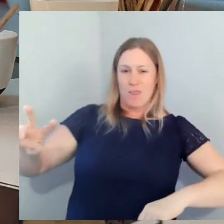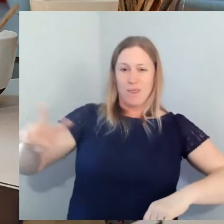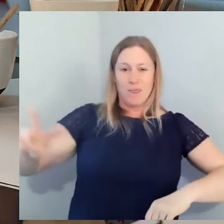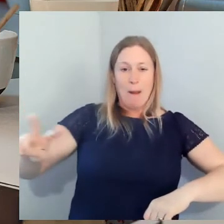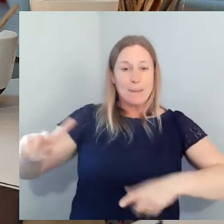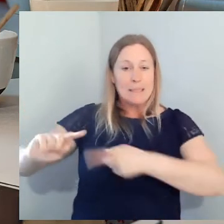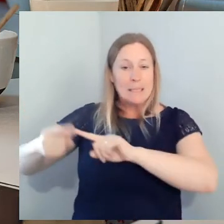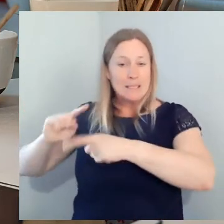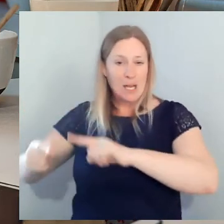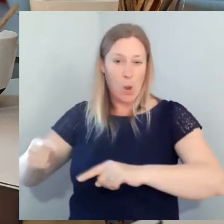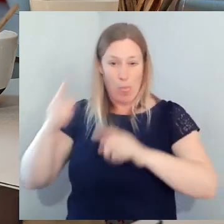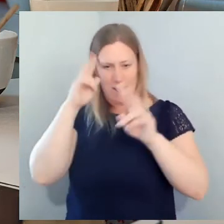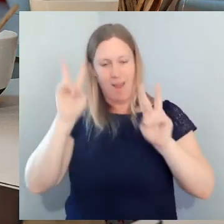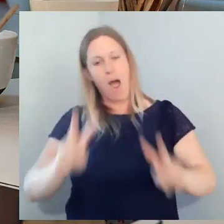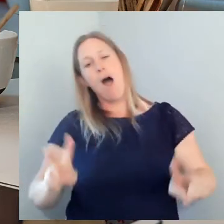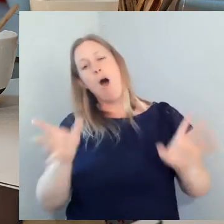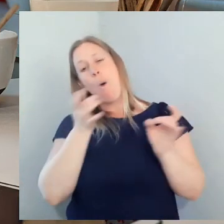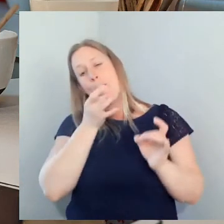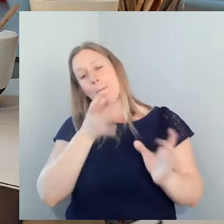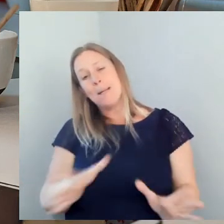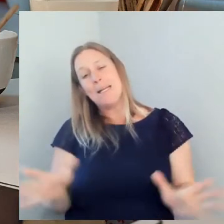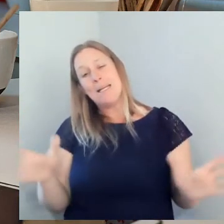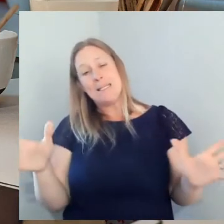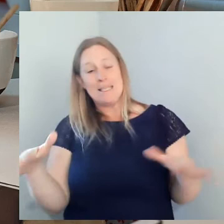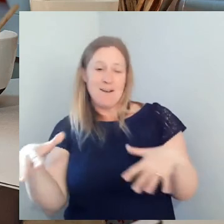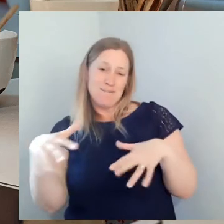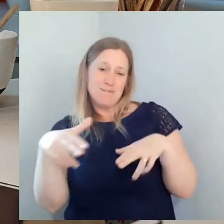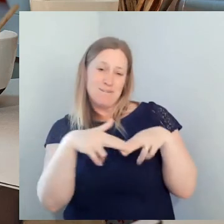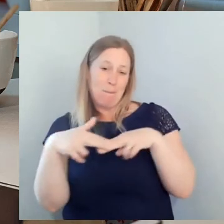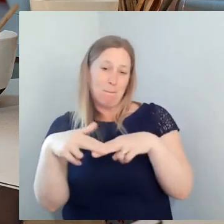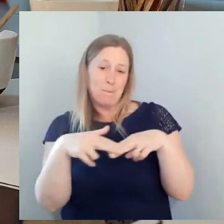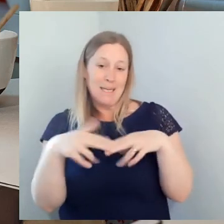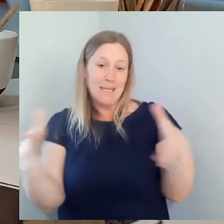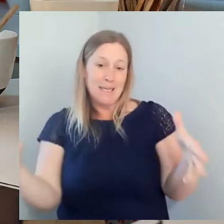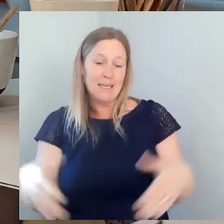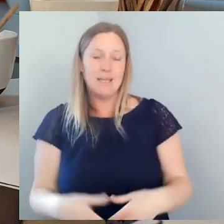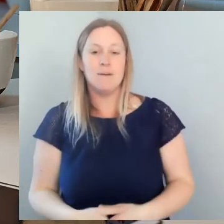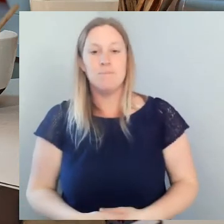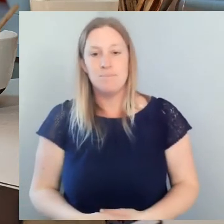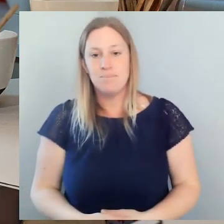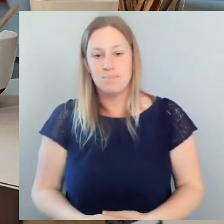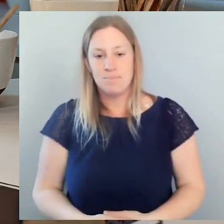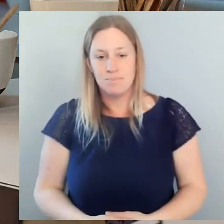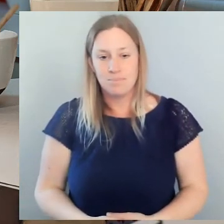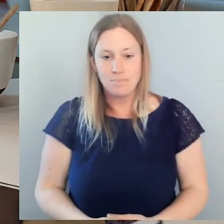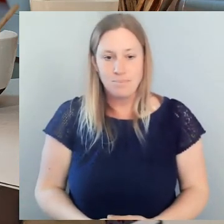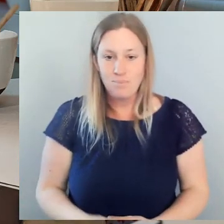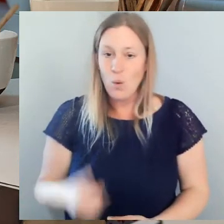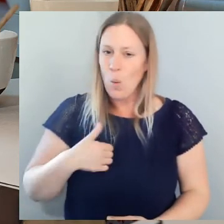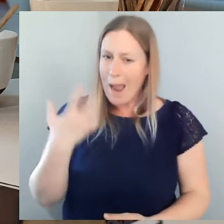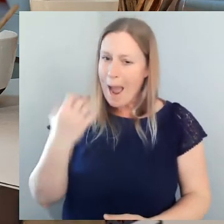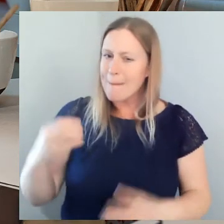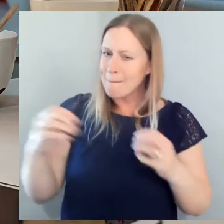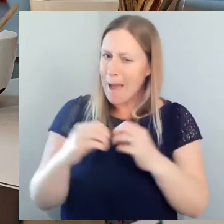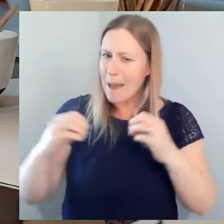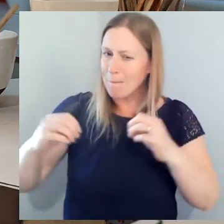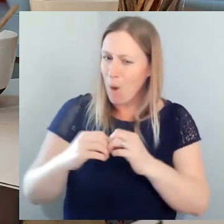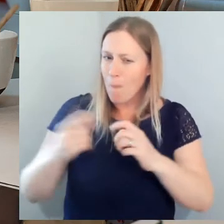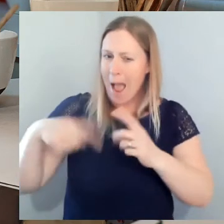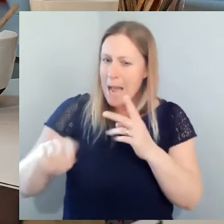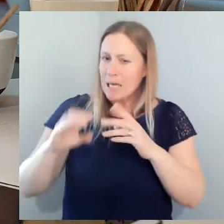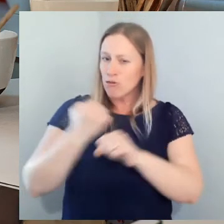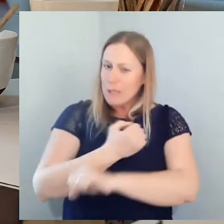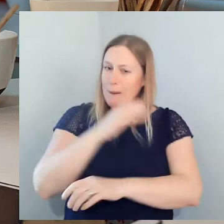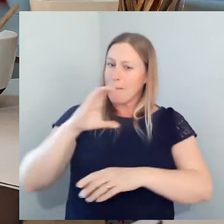and the girls sitting in the conservatory knitting, you'd think this was family bliss. We had banned the bomb and there